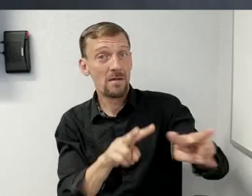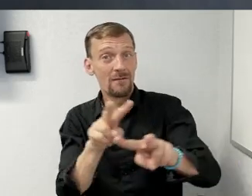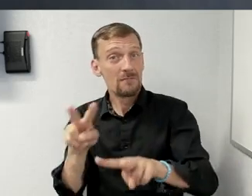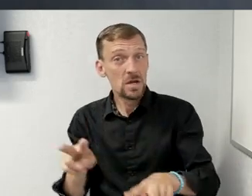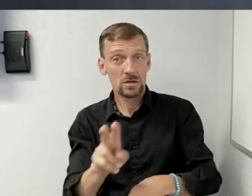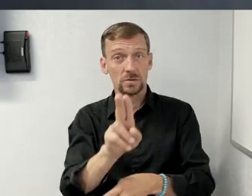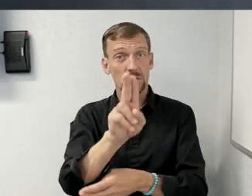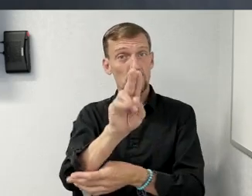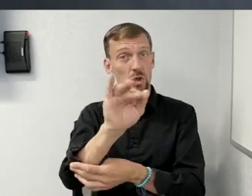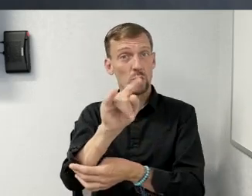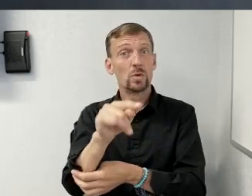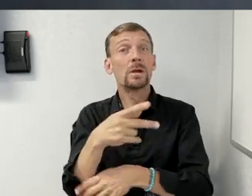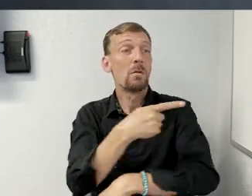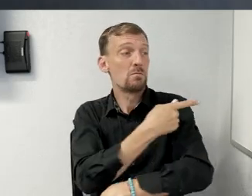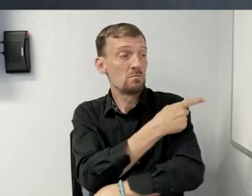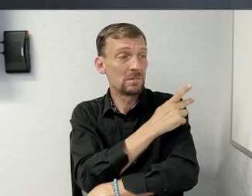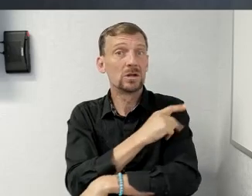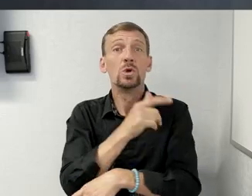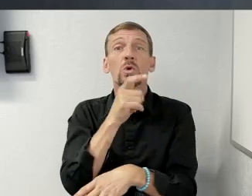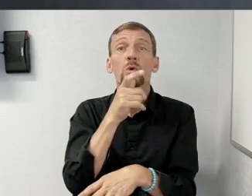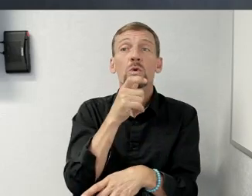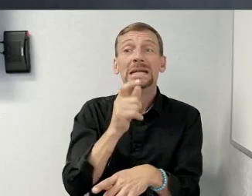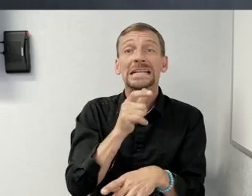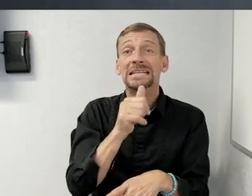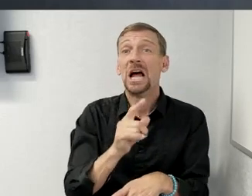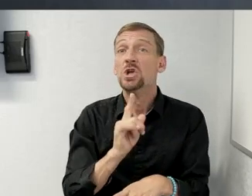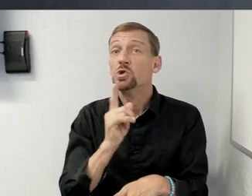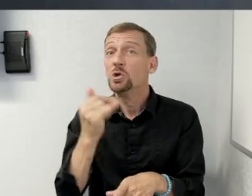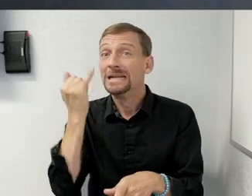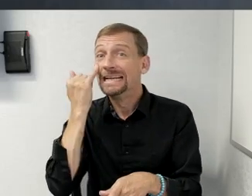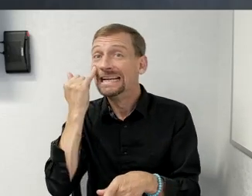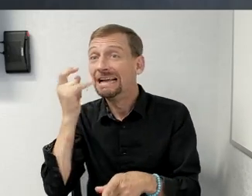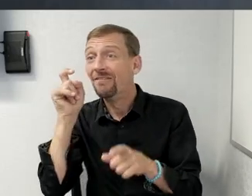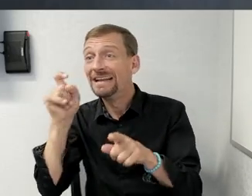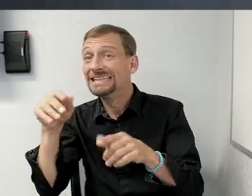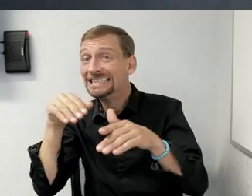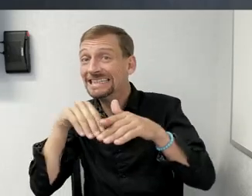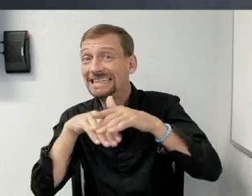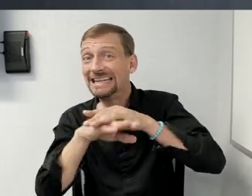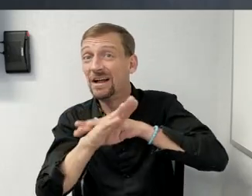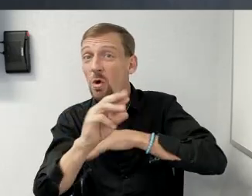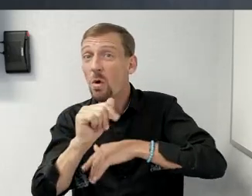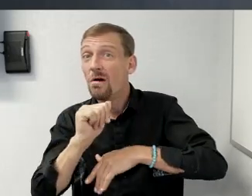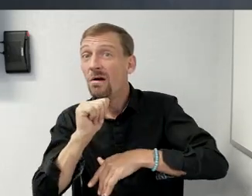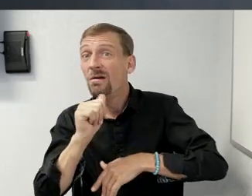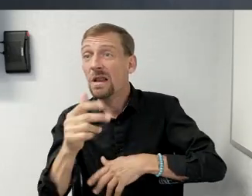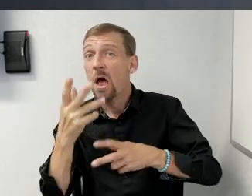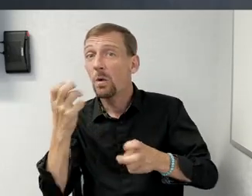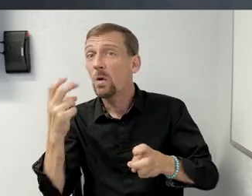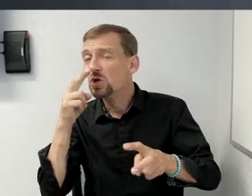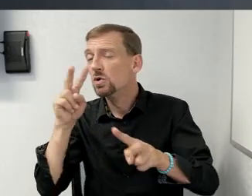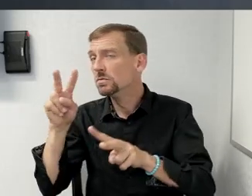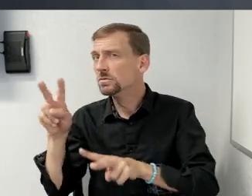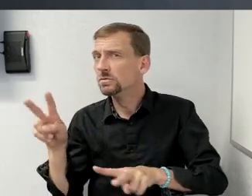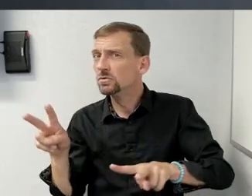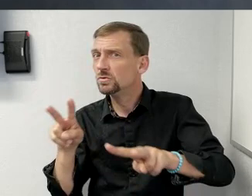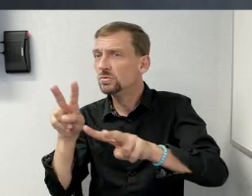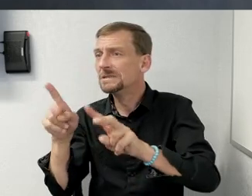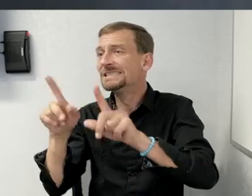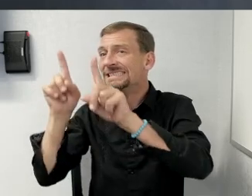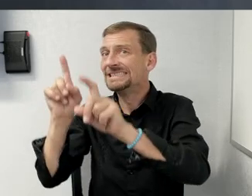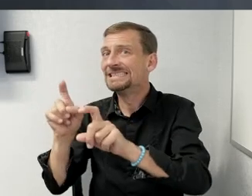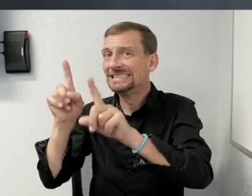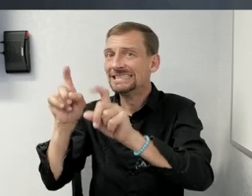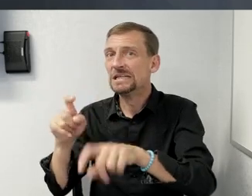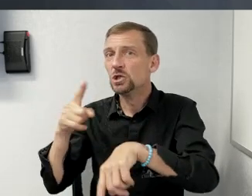unit. So patients that come in, we're not certain whether they need to be admitted or not, but we want to observe them. We want to keep an eye on them, run some tests